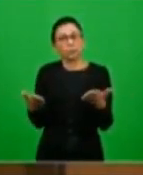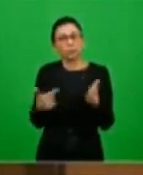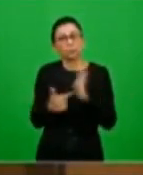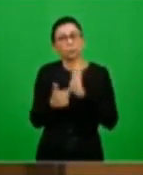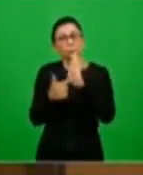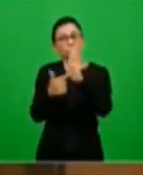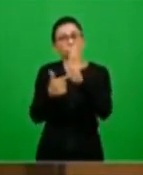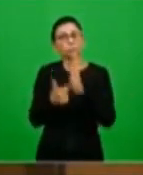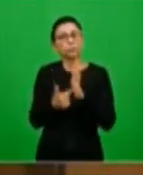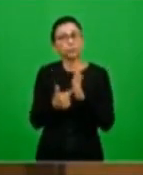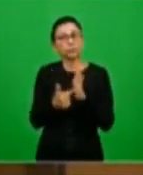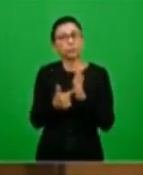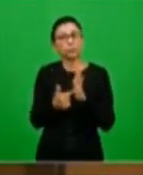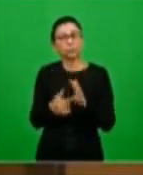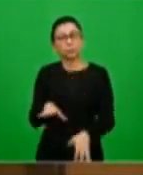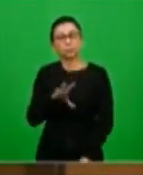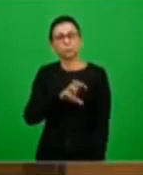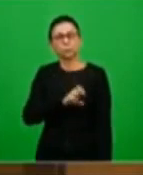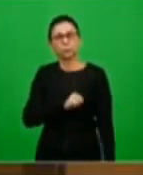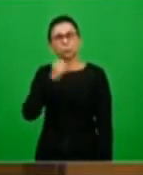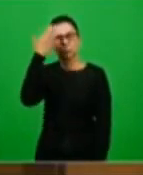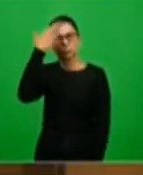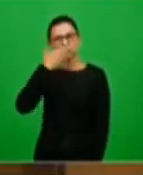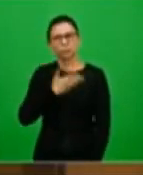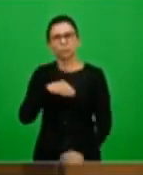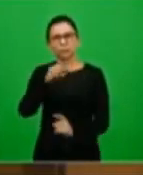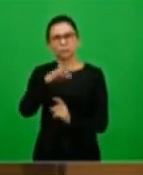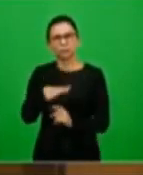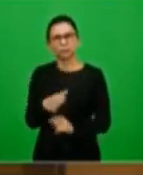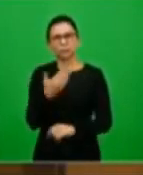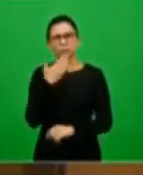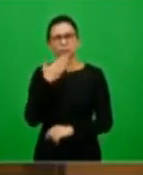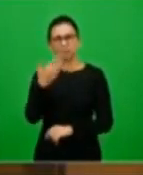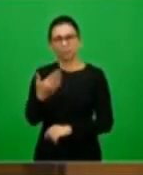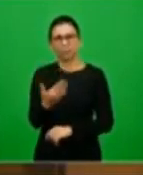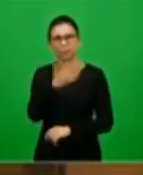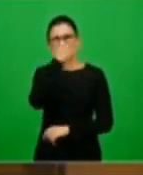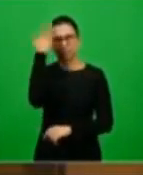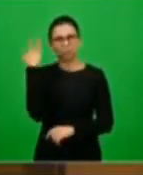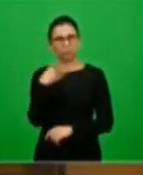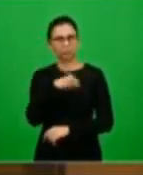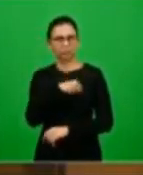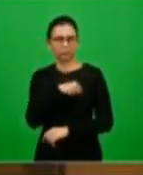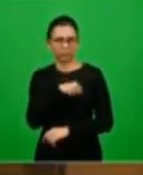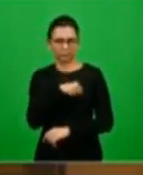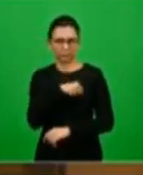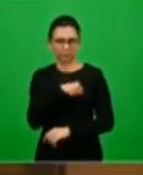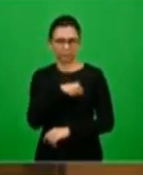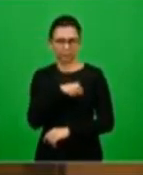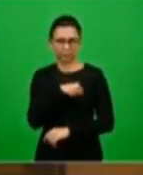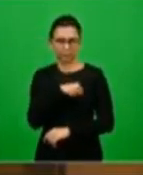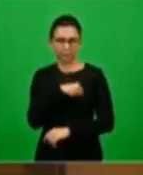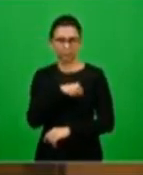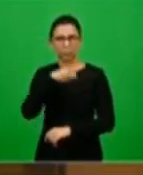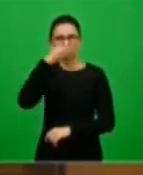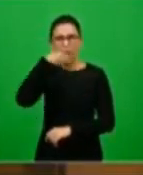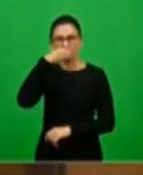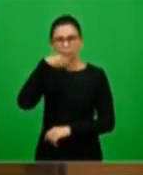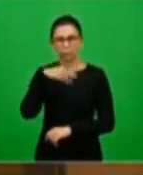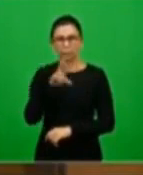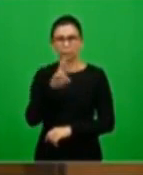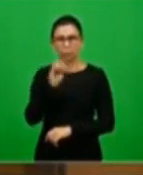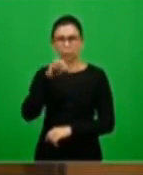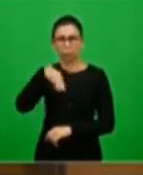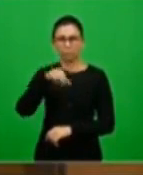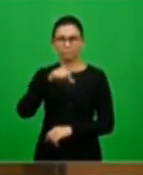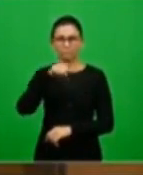ripe. Now it comes a moment for me to show my whole interior, my grace to the sinner. So the pomerang speaks of the